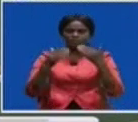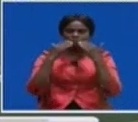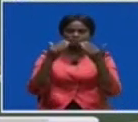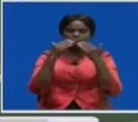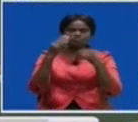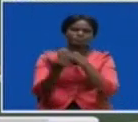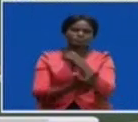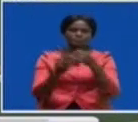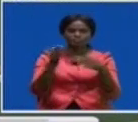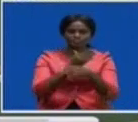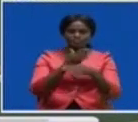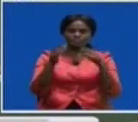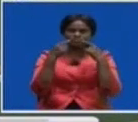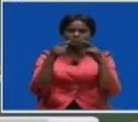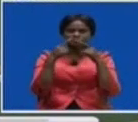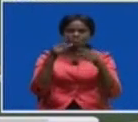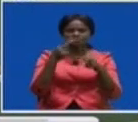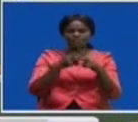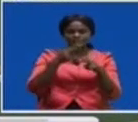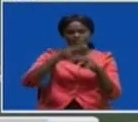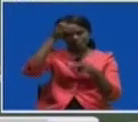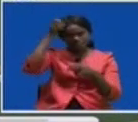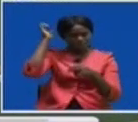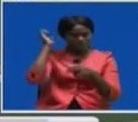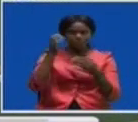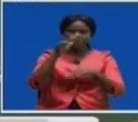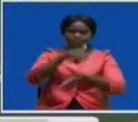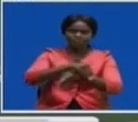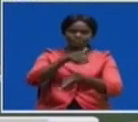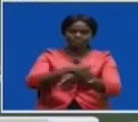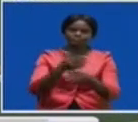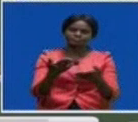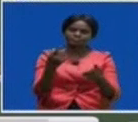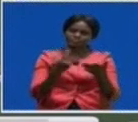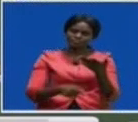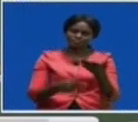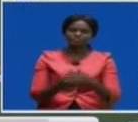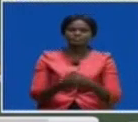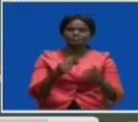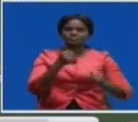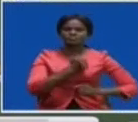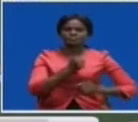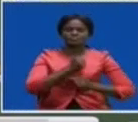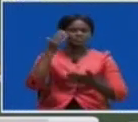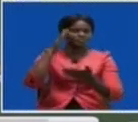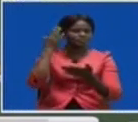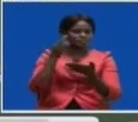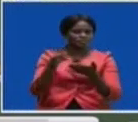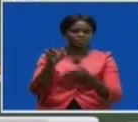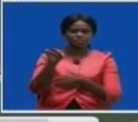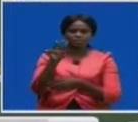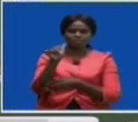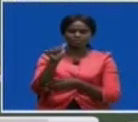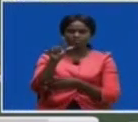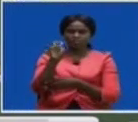for joining us on Business News. To present it, my name is Ellen Hambowa. On the segment this evening, Defense Permanent Secretary Stadi Mwale